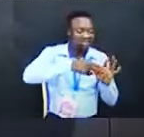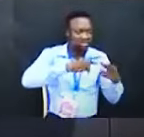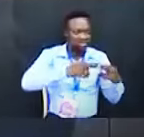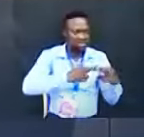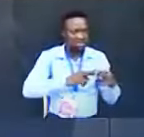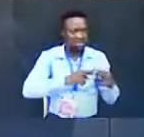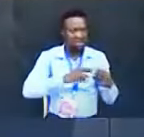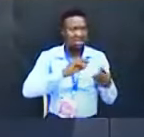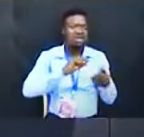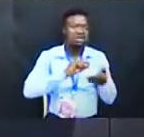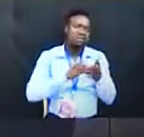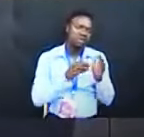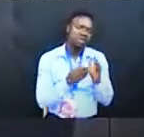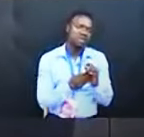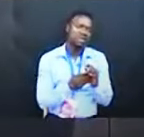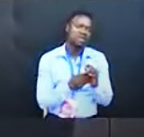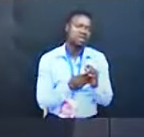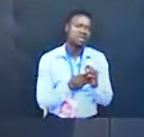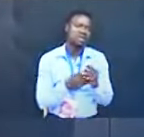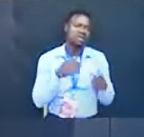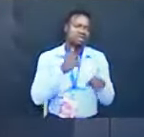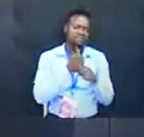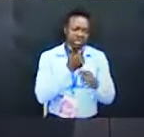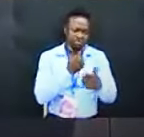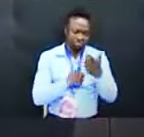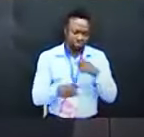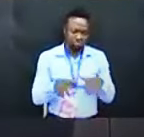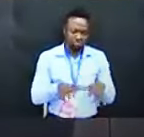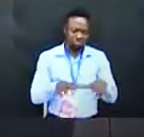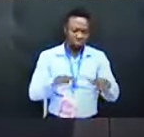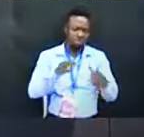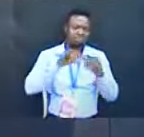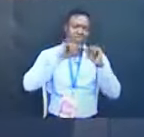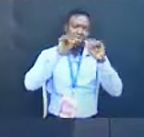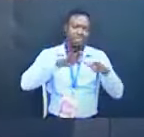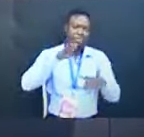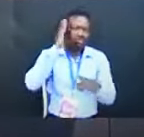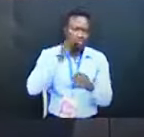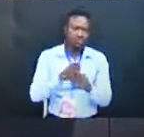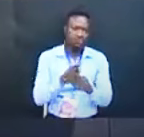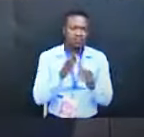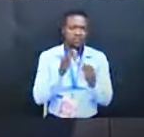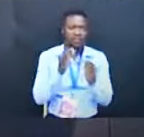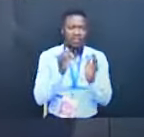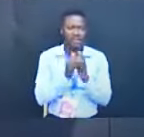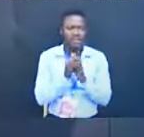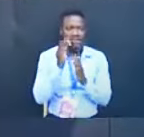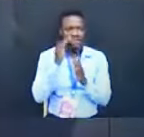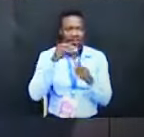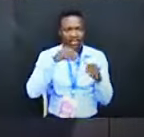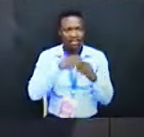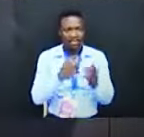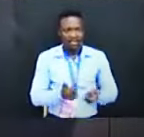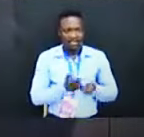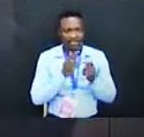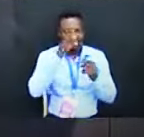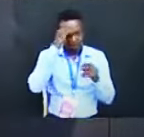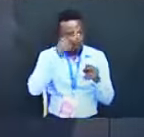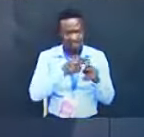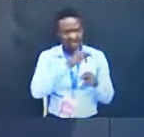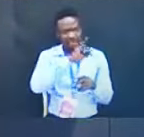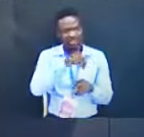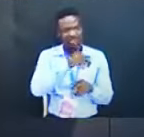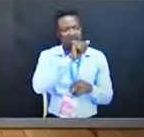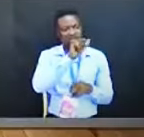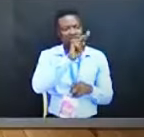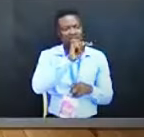will guarantee a generational blessing. This is well exemplified in the life of Jonathan Edwards.